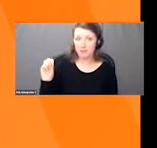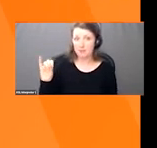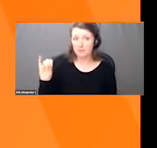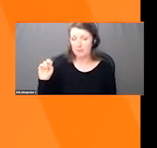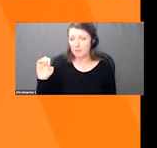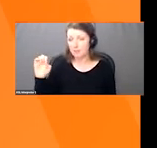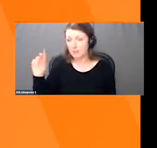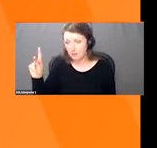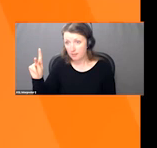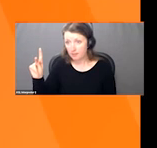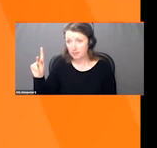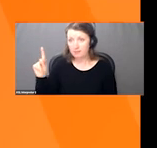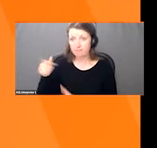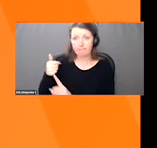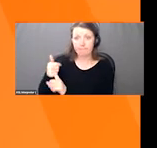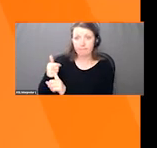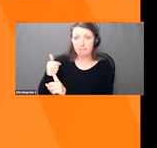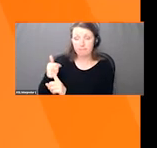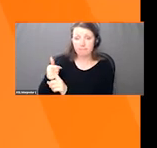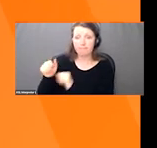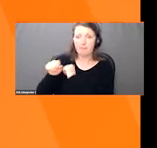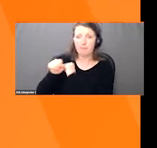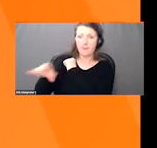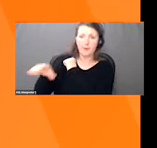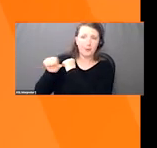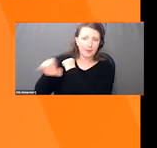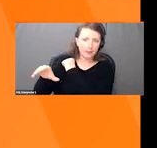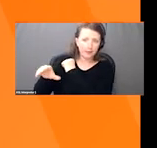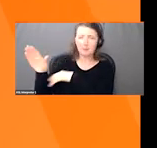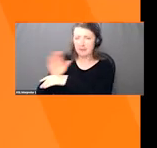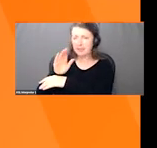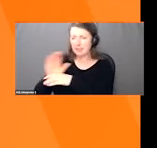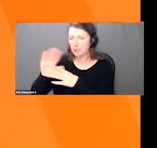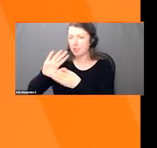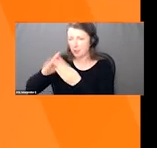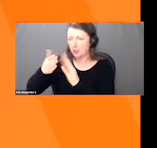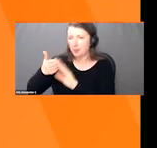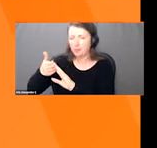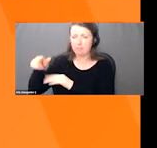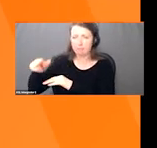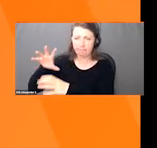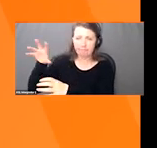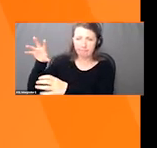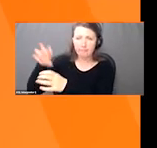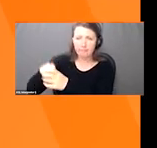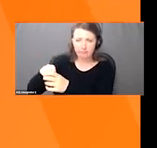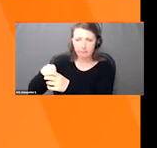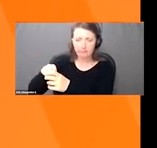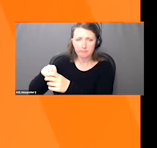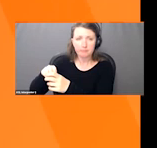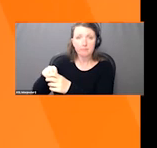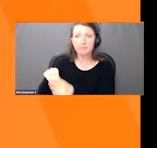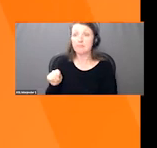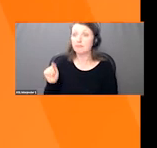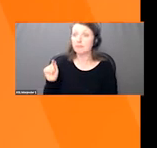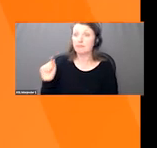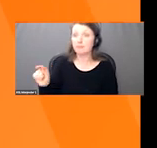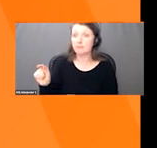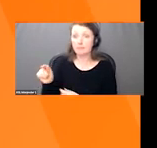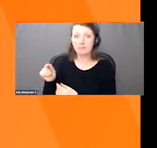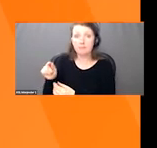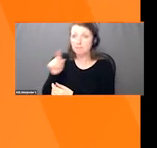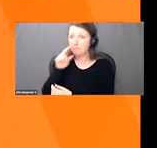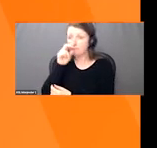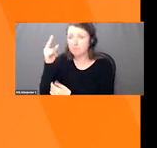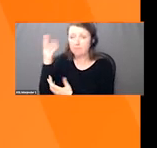fairly big in the marketing and business community. What you'll notice about his profile is that he doesn't